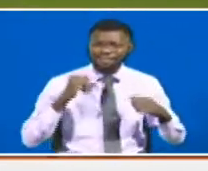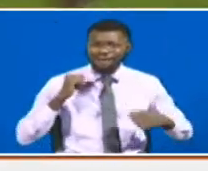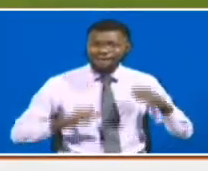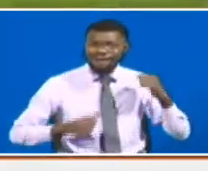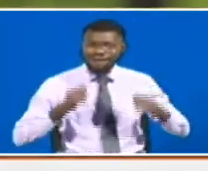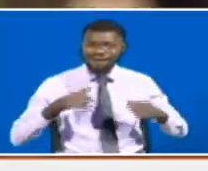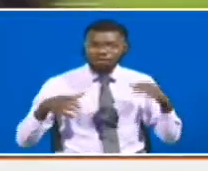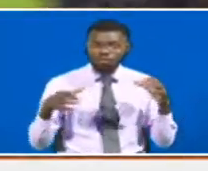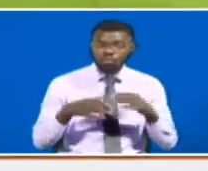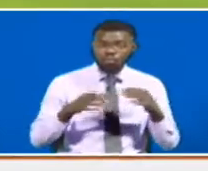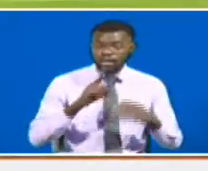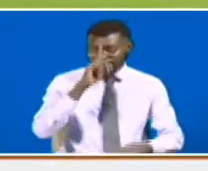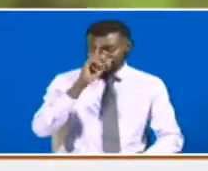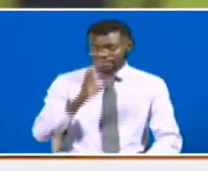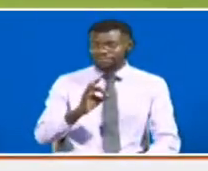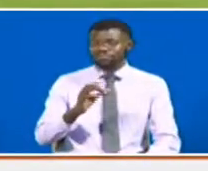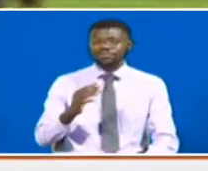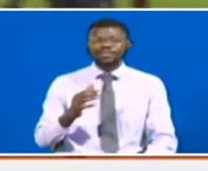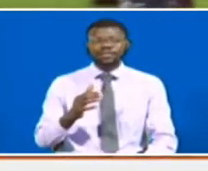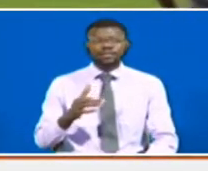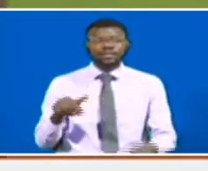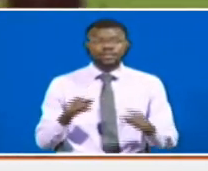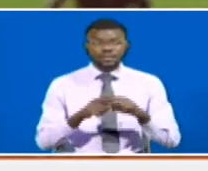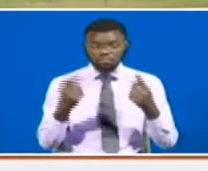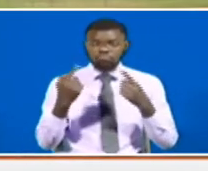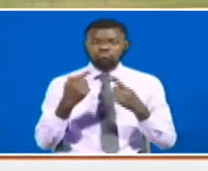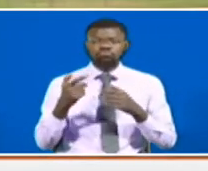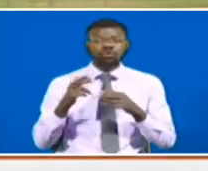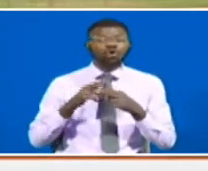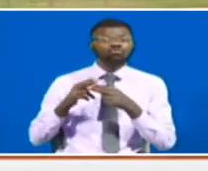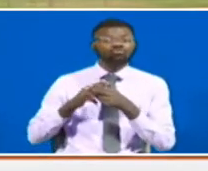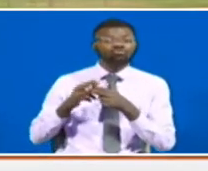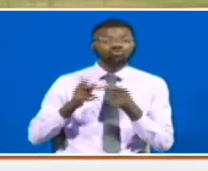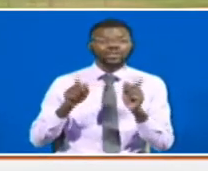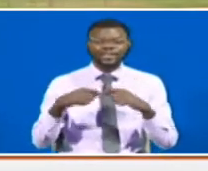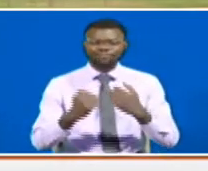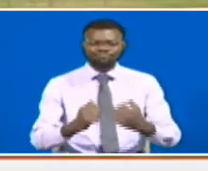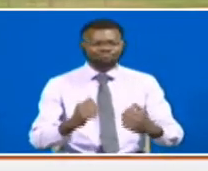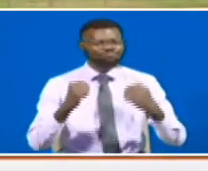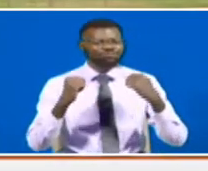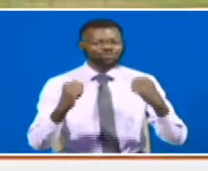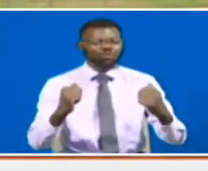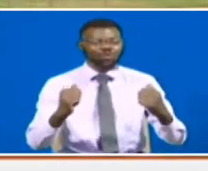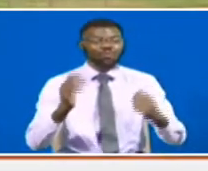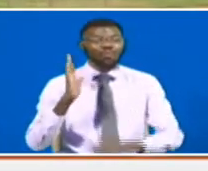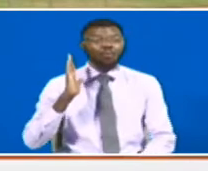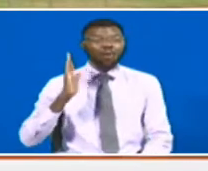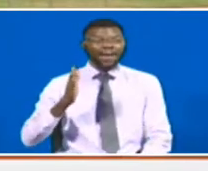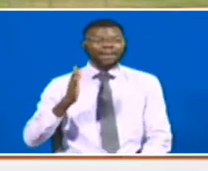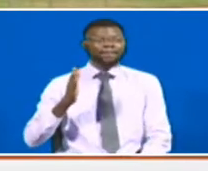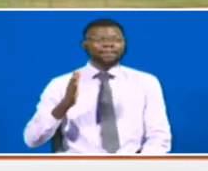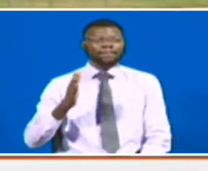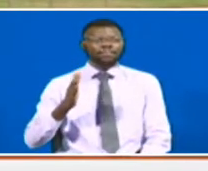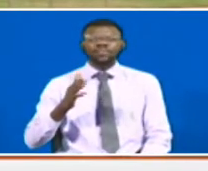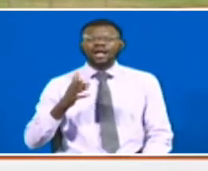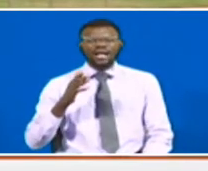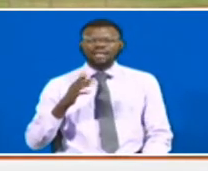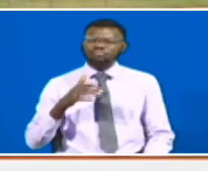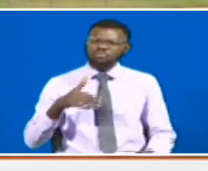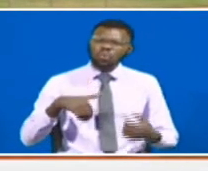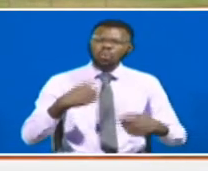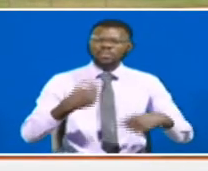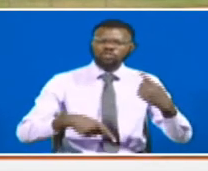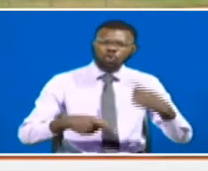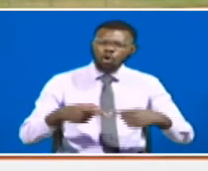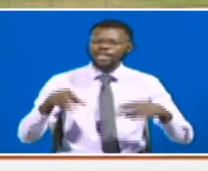katika kazi hii, na tunaona hivi karibuni tutakuwa na timu thabiti ambaye itaweza kufanya vizuri katika mashindano ya kitaifa. Kwa